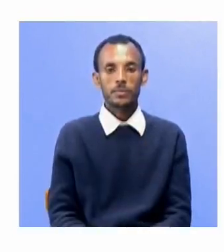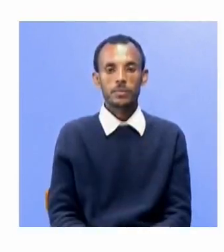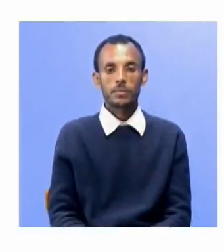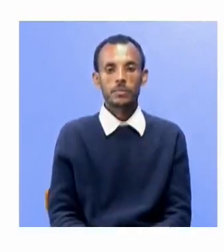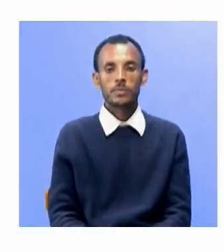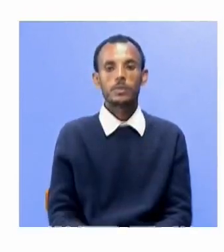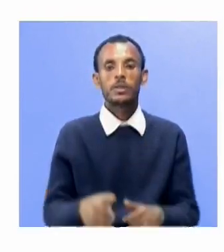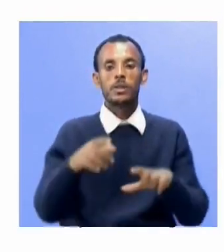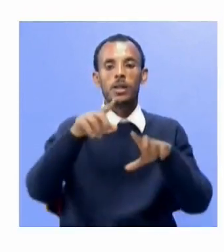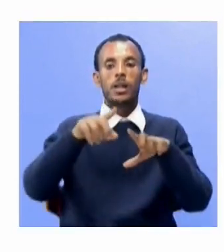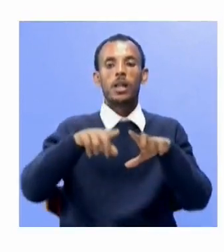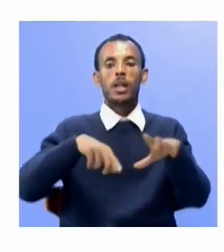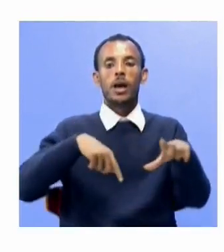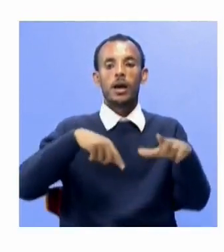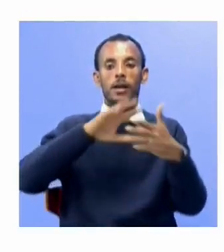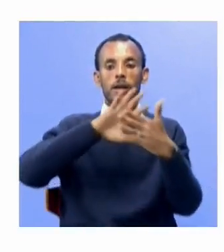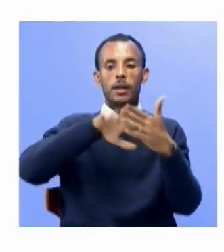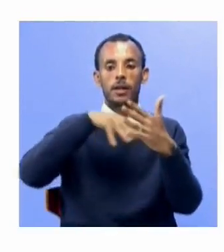line graph